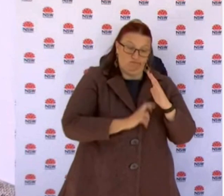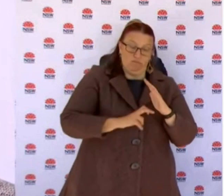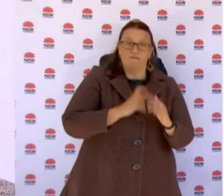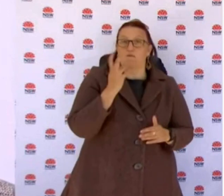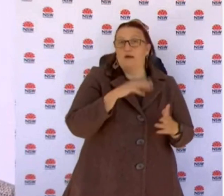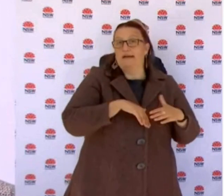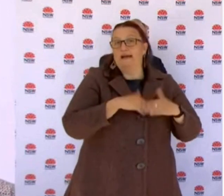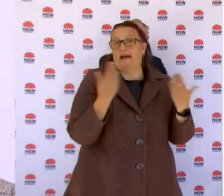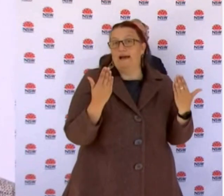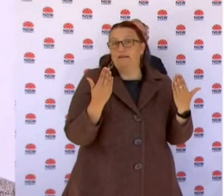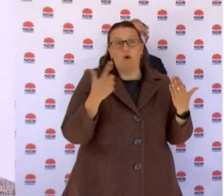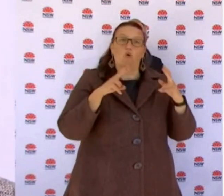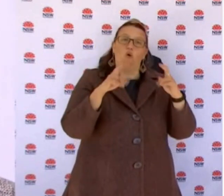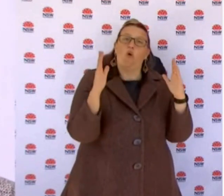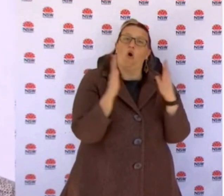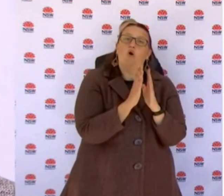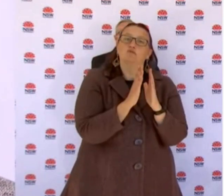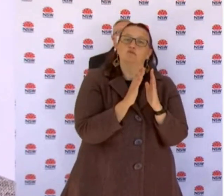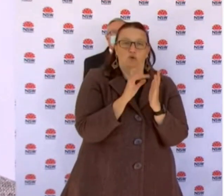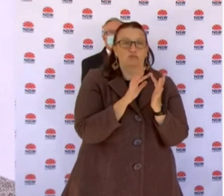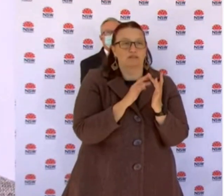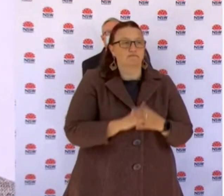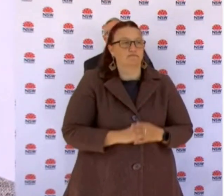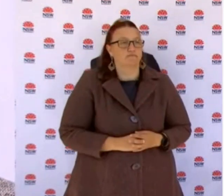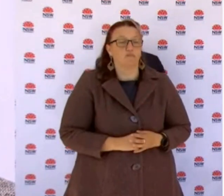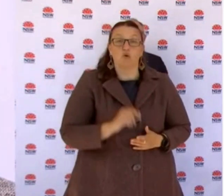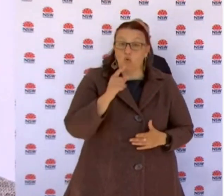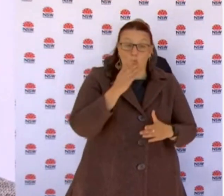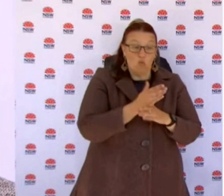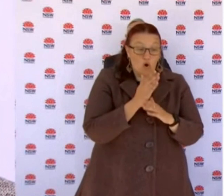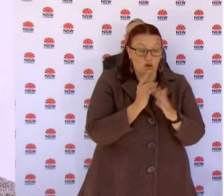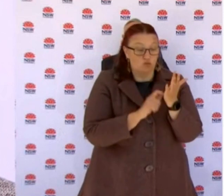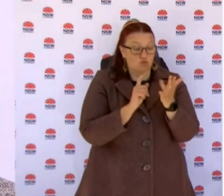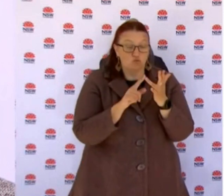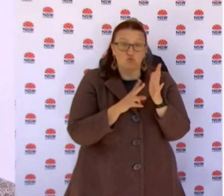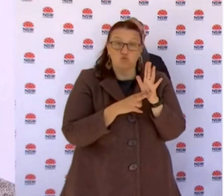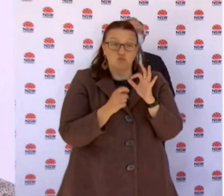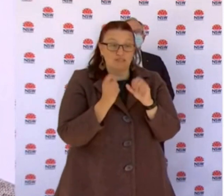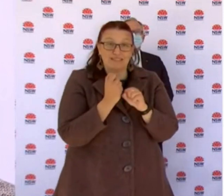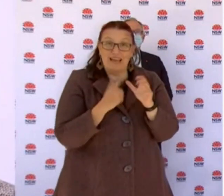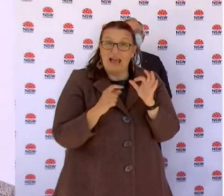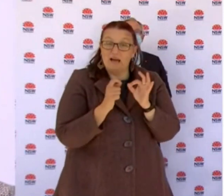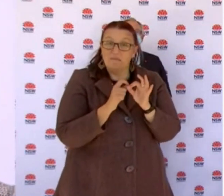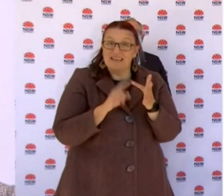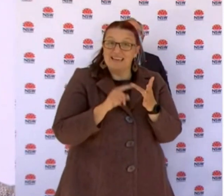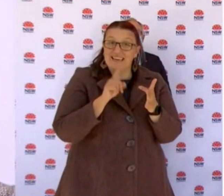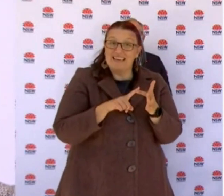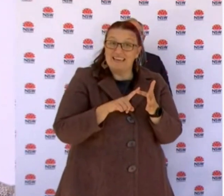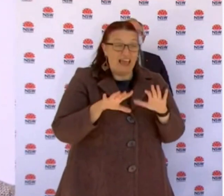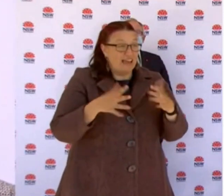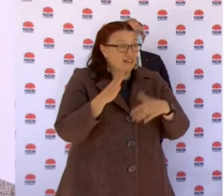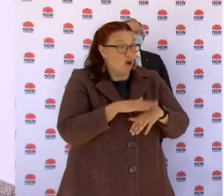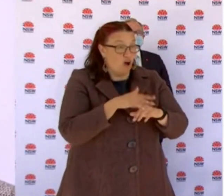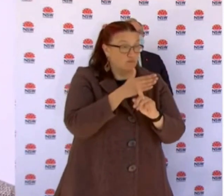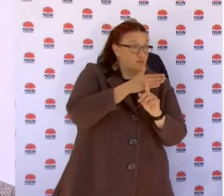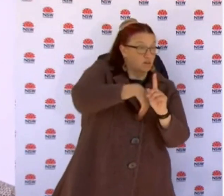result. And if you worked at this Tuangabi site at any of these dates and at any time outside of the 7 a.m. to 12